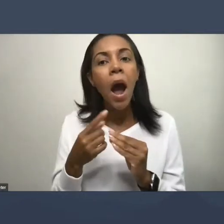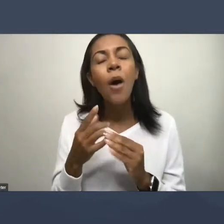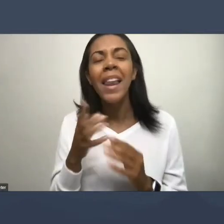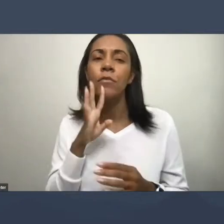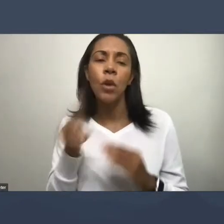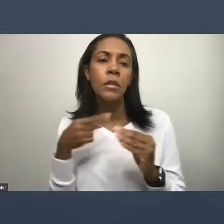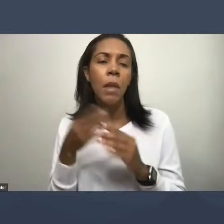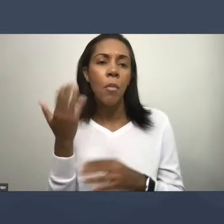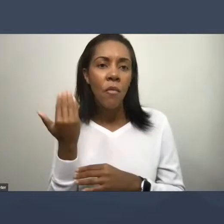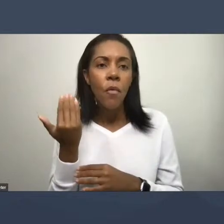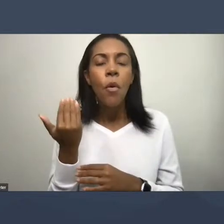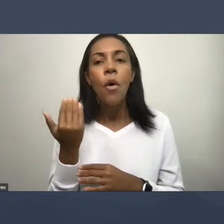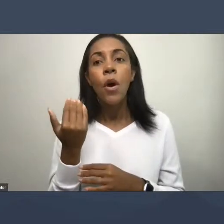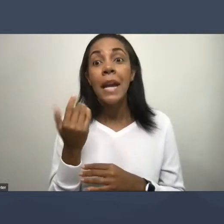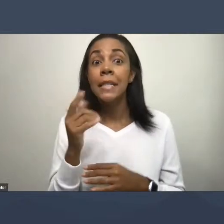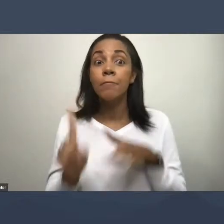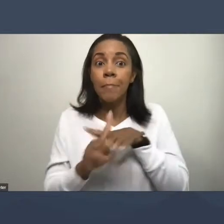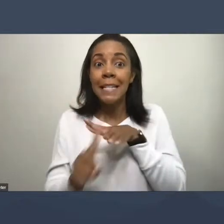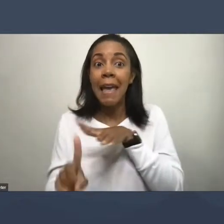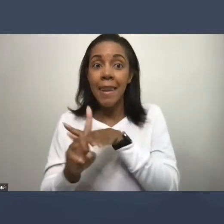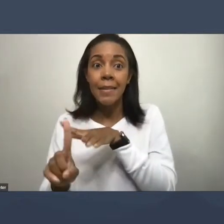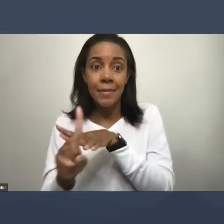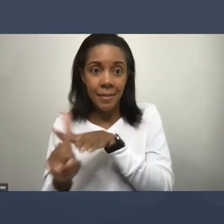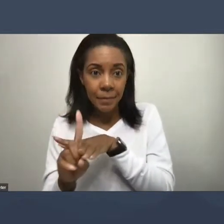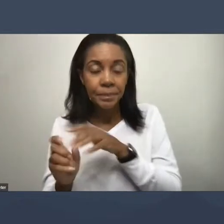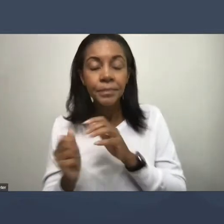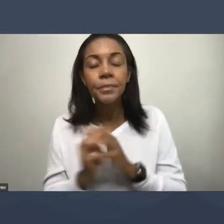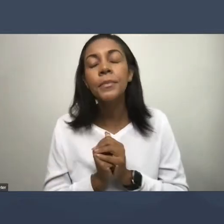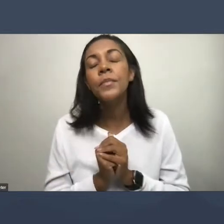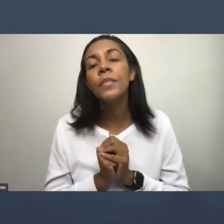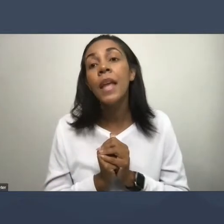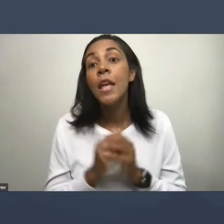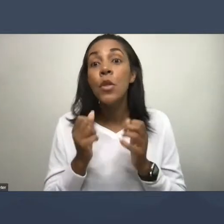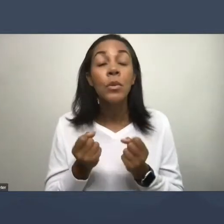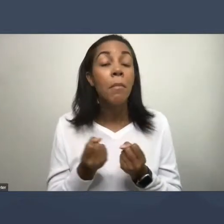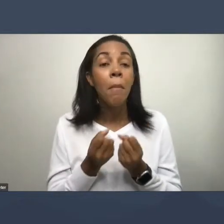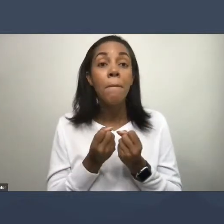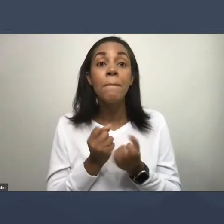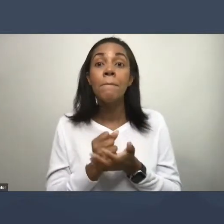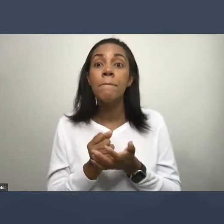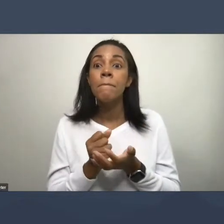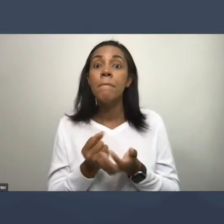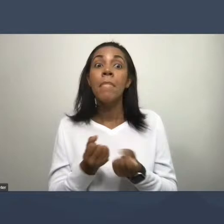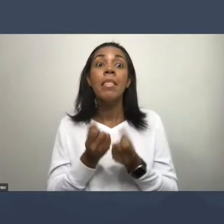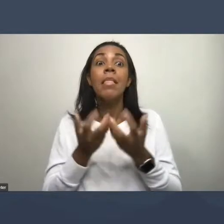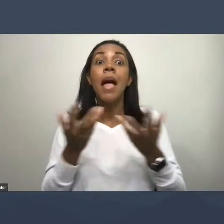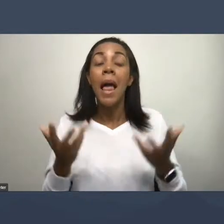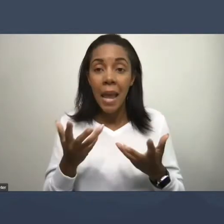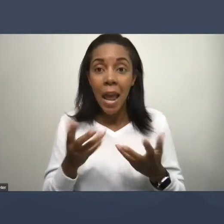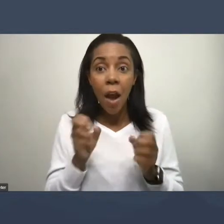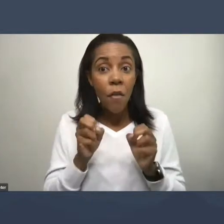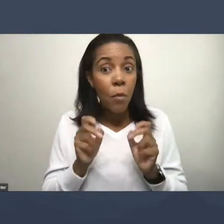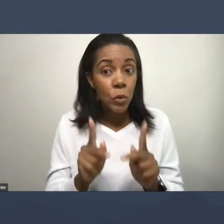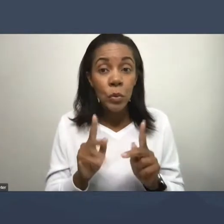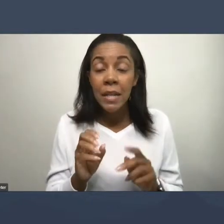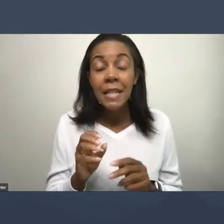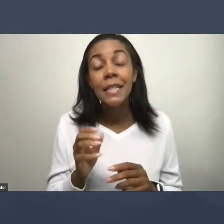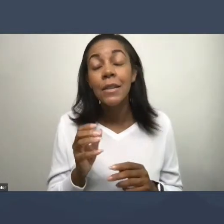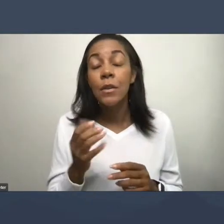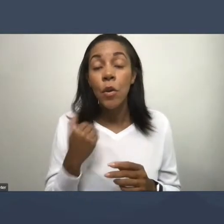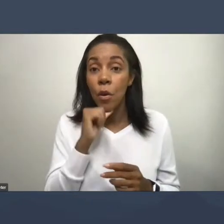about on the council, is attendance. And so there was plenty of opportunities, plenty of times that we didn't have a quorum,